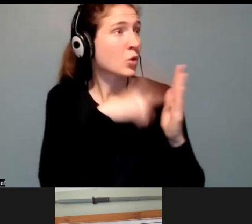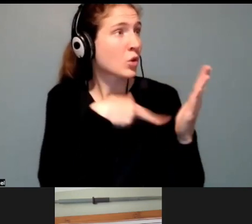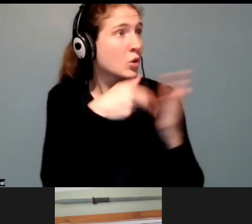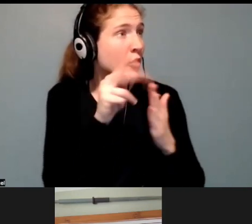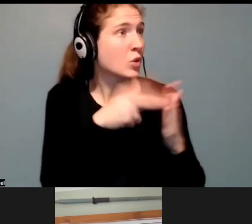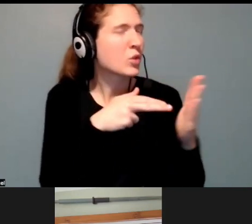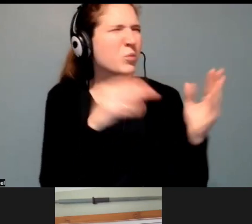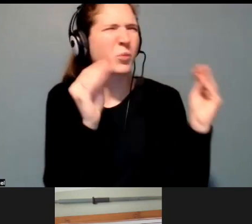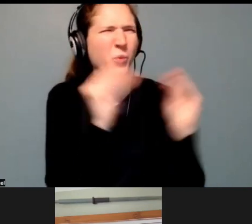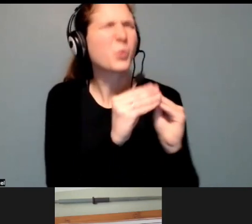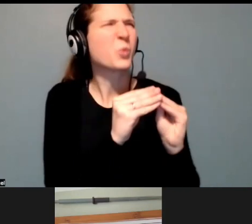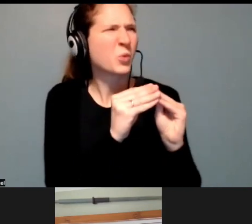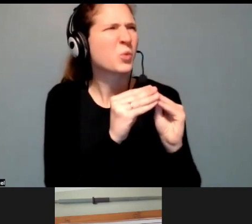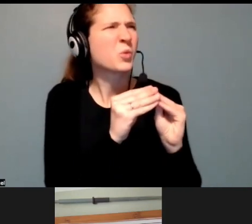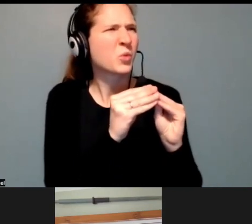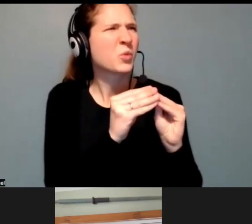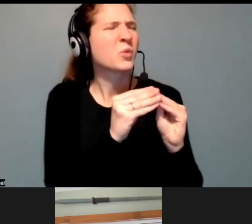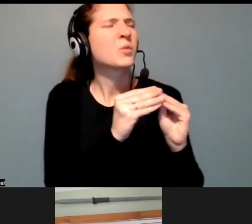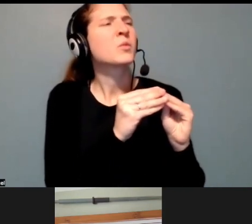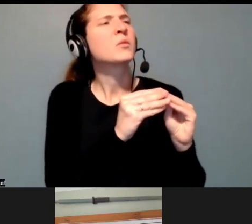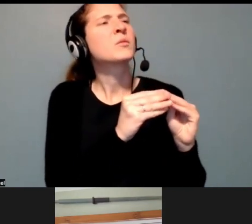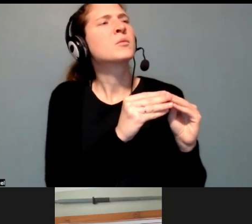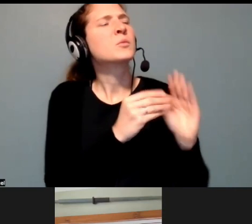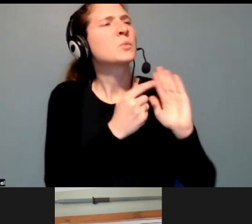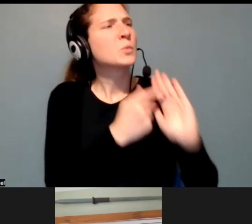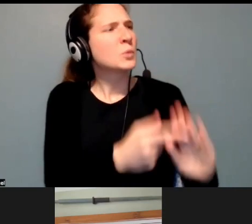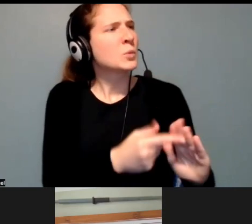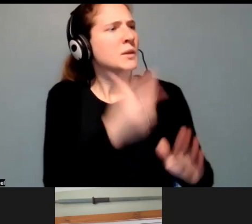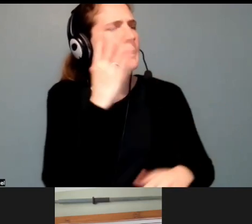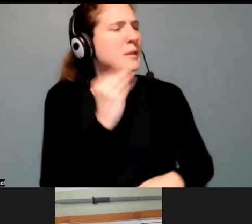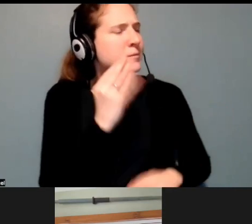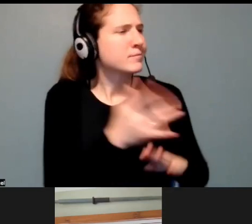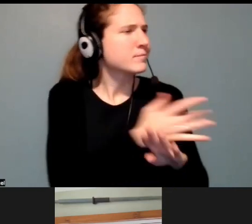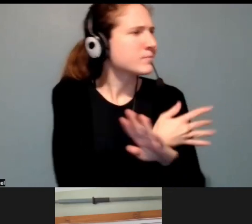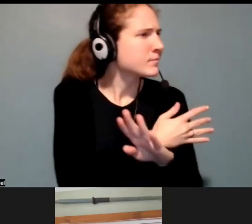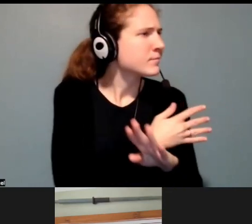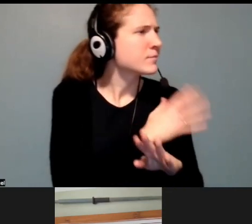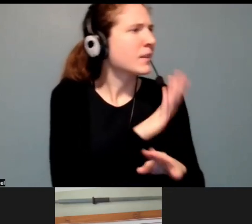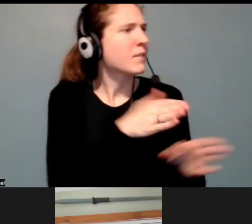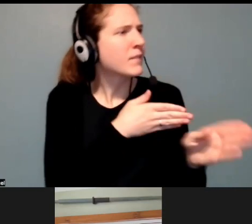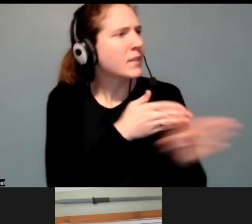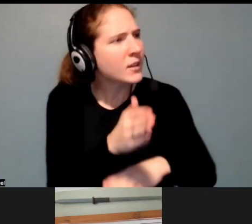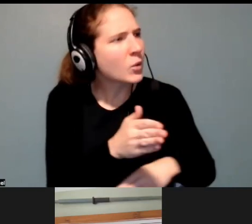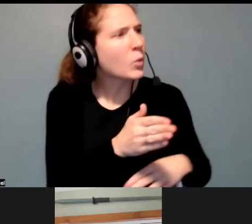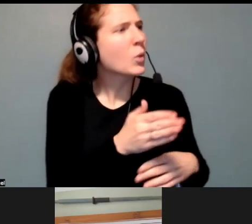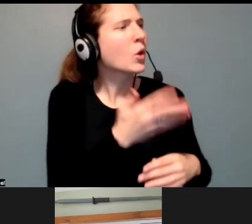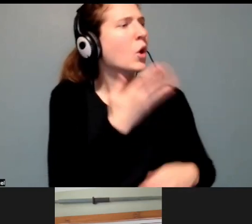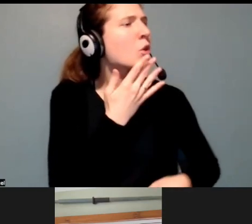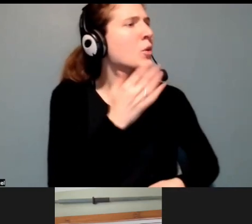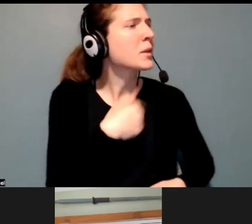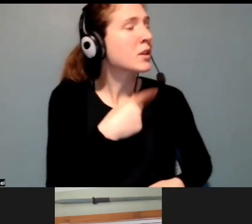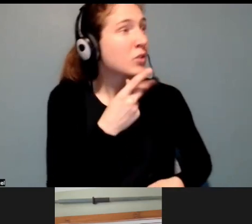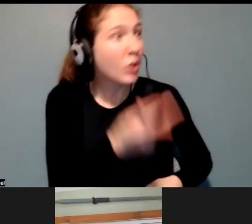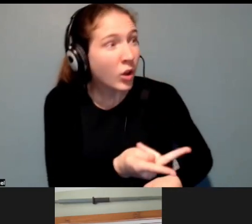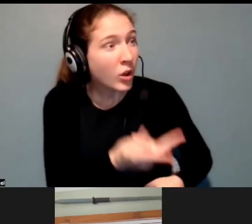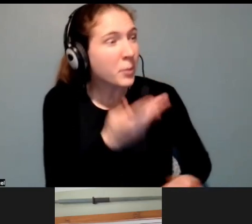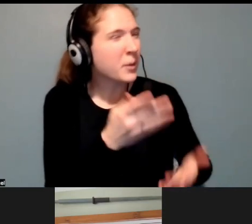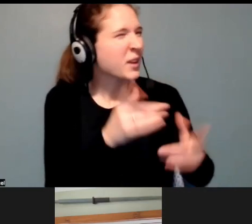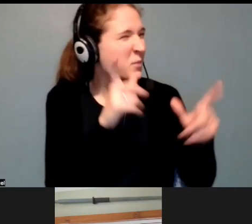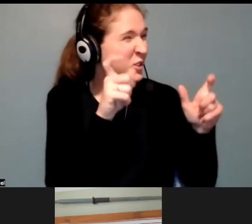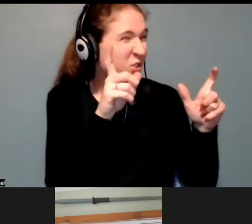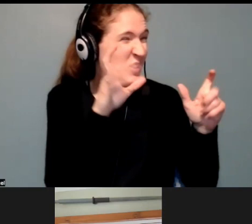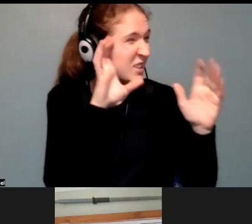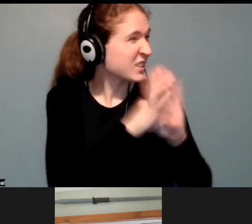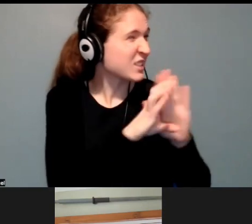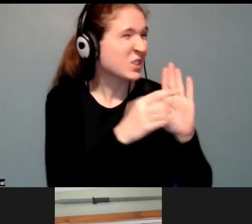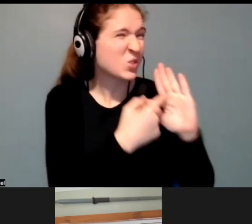in, your experiences in the field or something you saw or colors you saw that may not be captured by the photograph. And so you